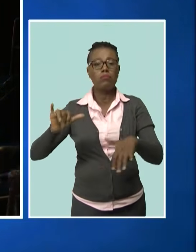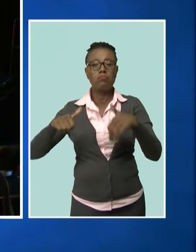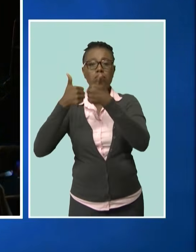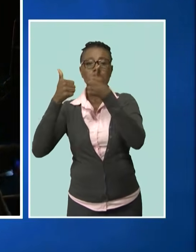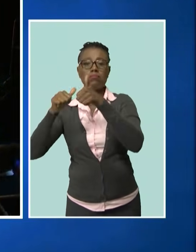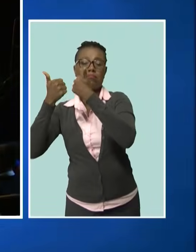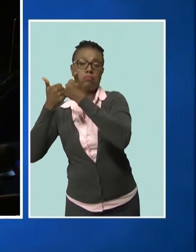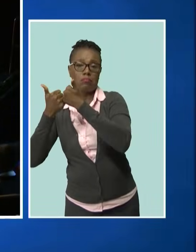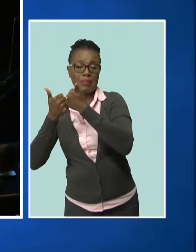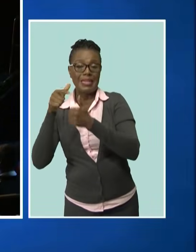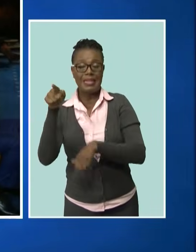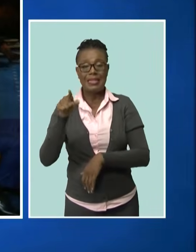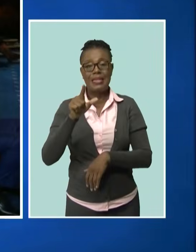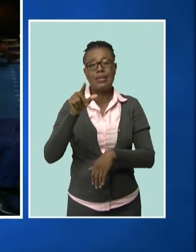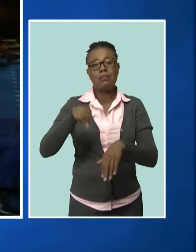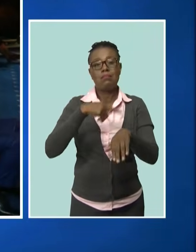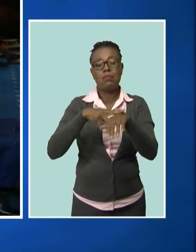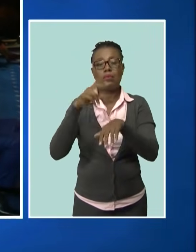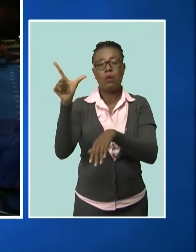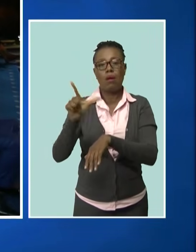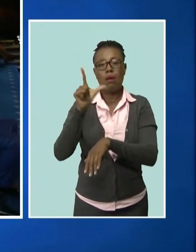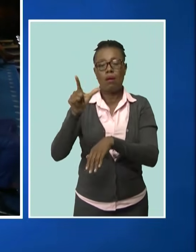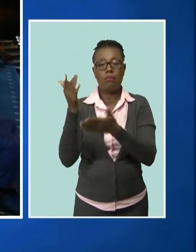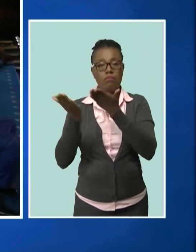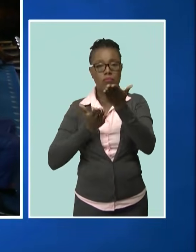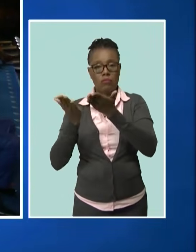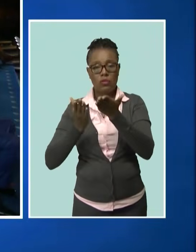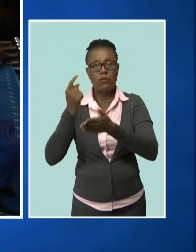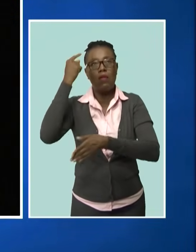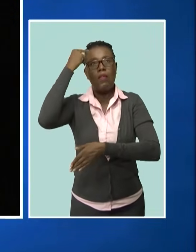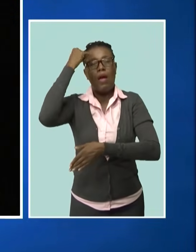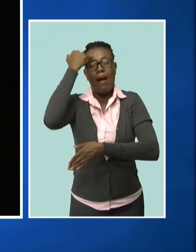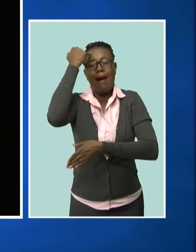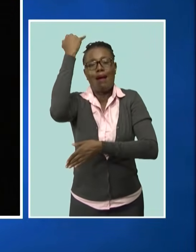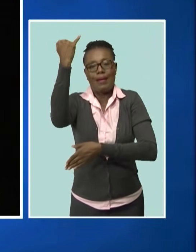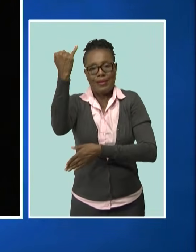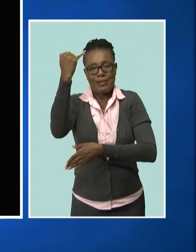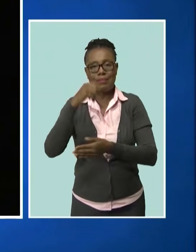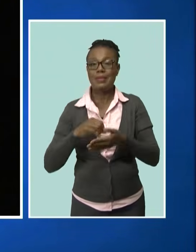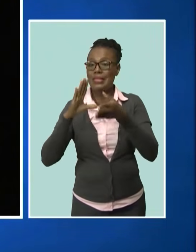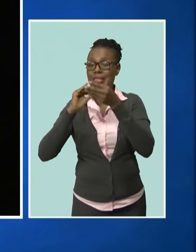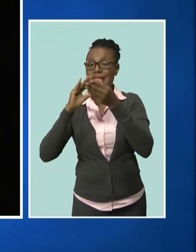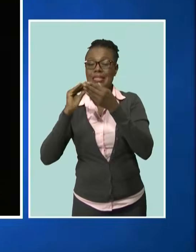Service. Director of the service, Jennifer Yard, told the audience that the